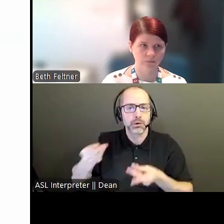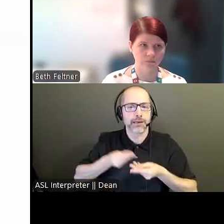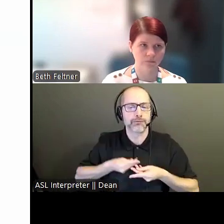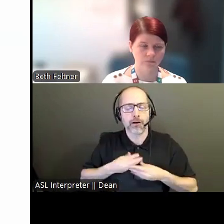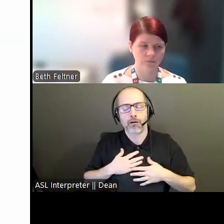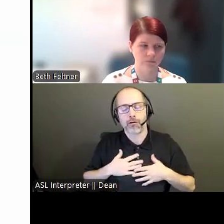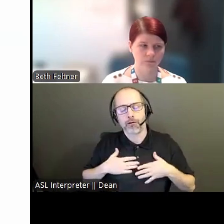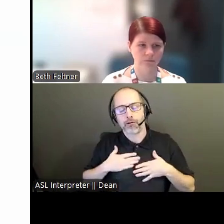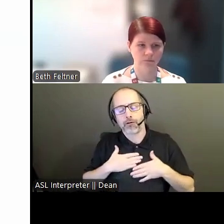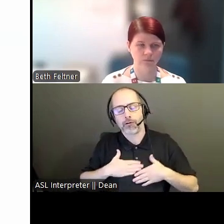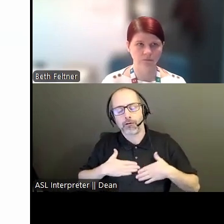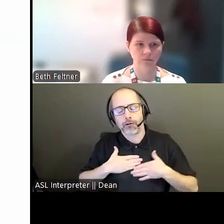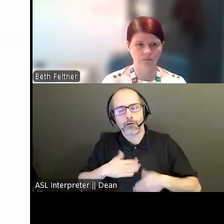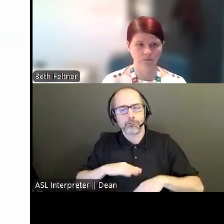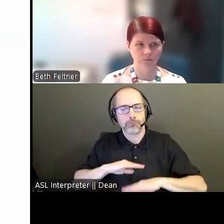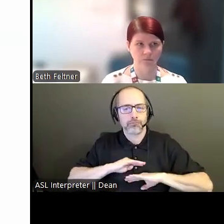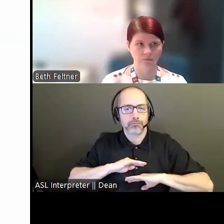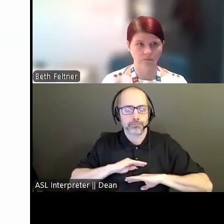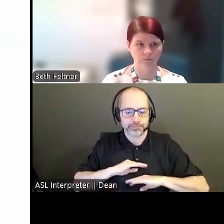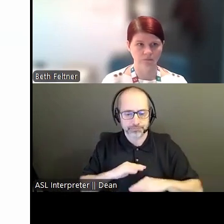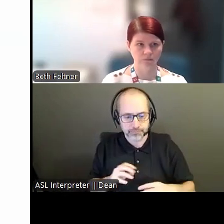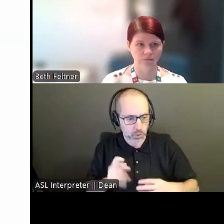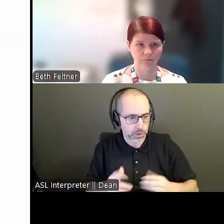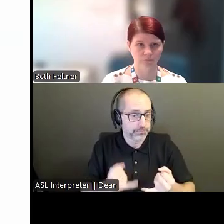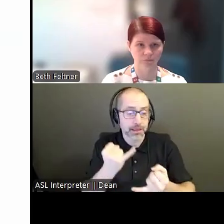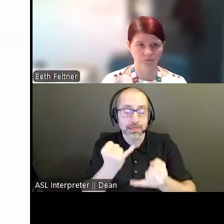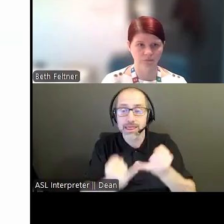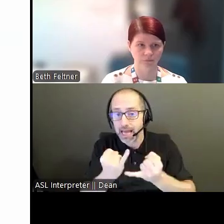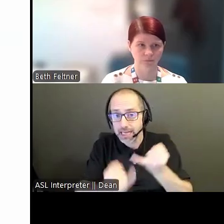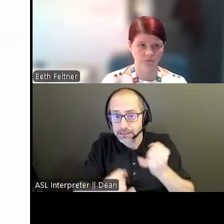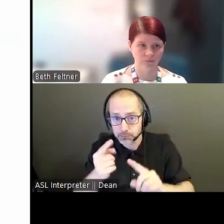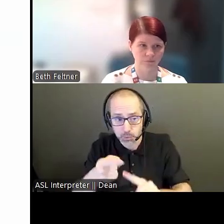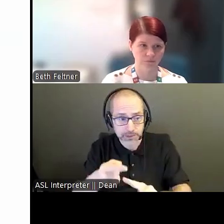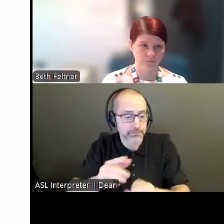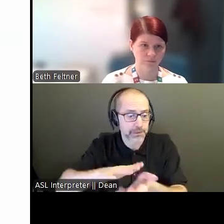The last thing I'll mention is stress.